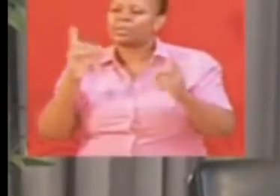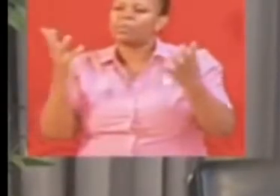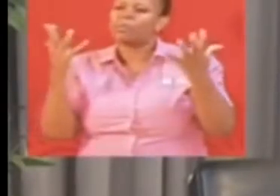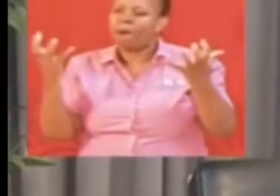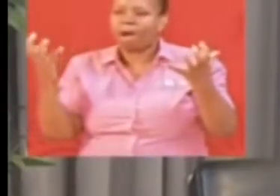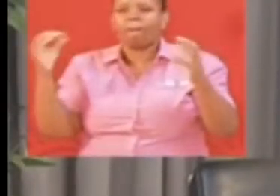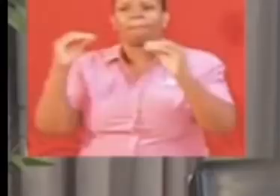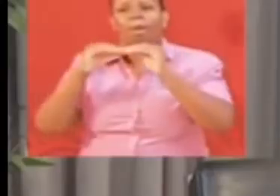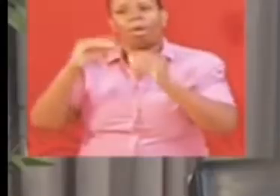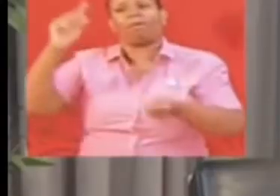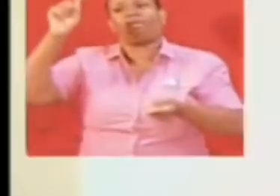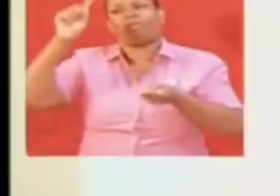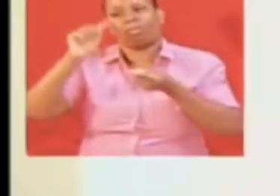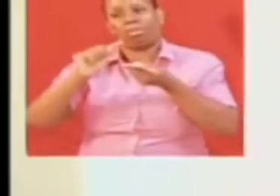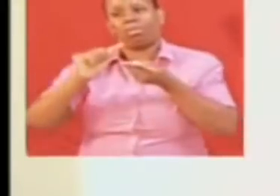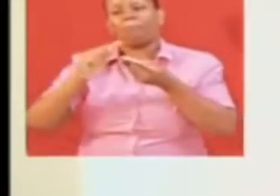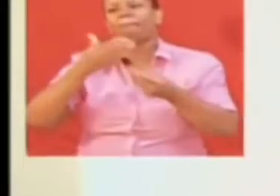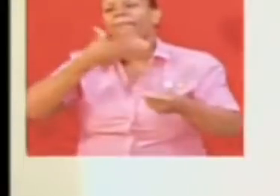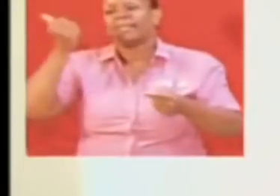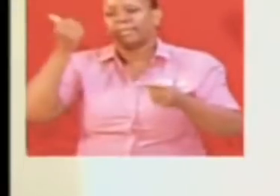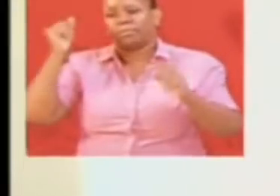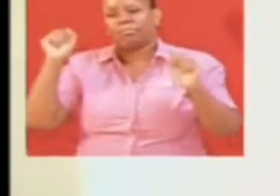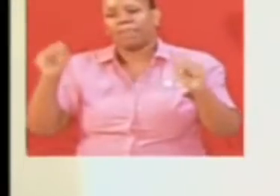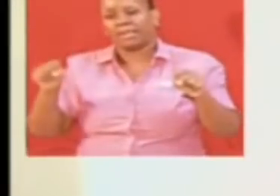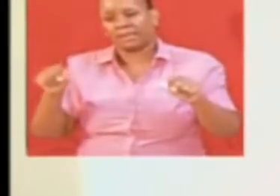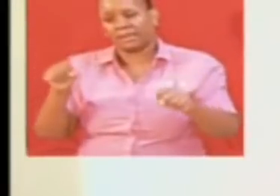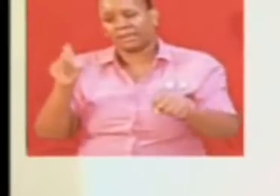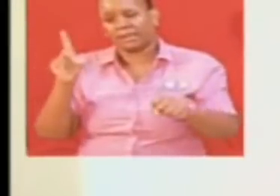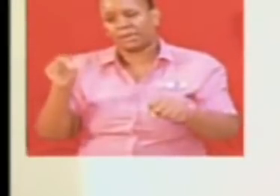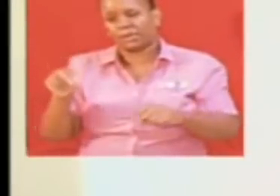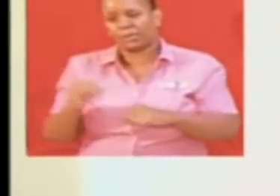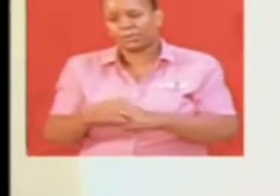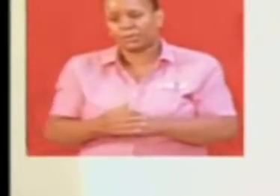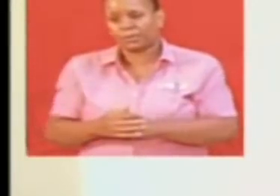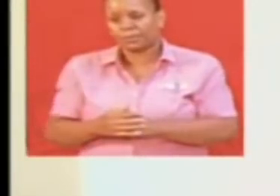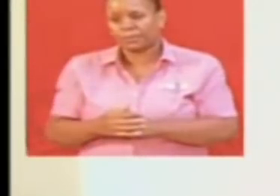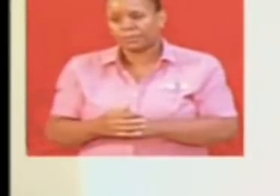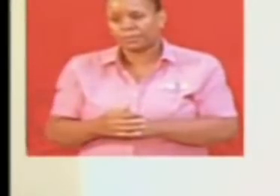With respect to the question about the